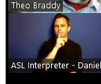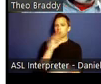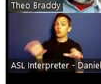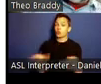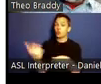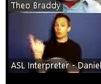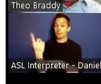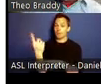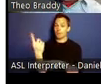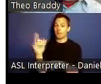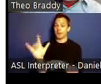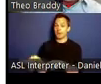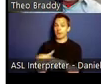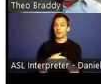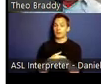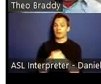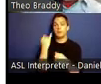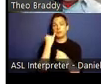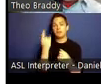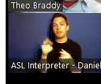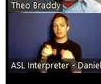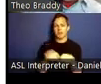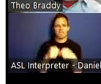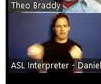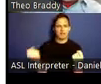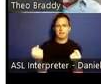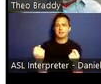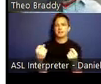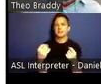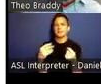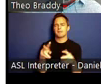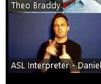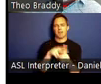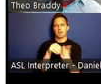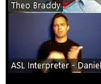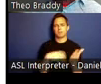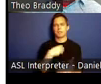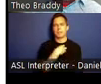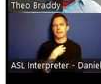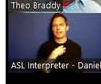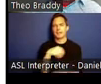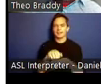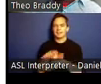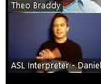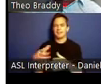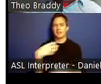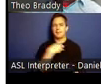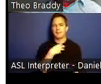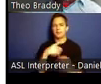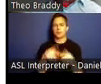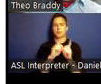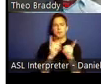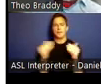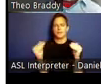mean, if there's a violation, file a complaint. Send a complaint to the Department of